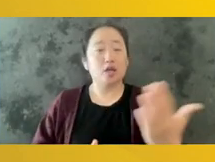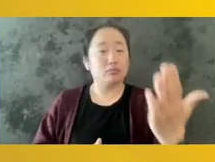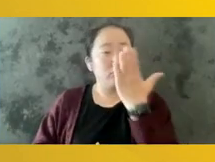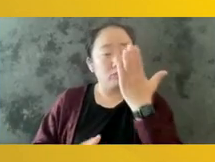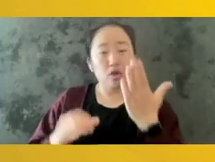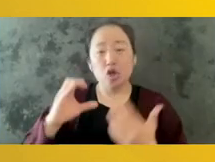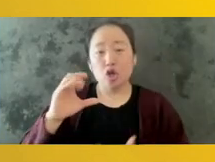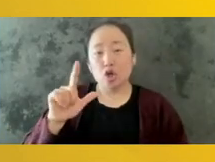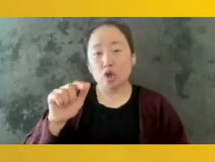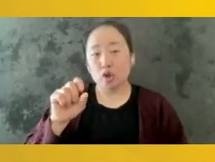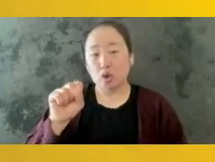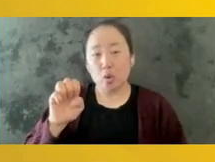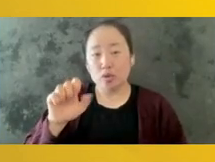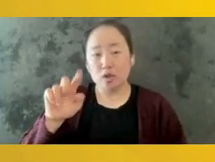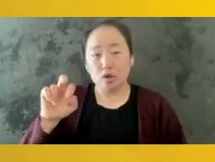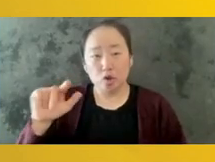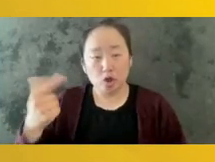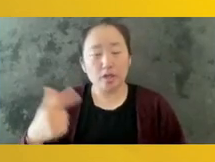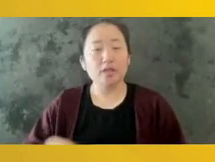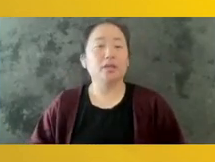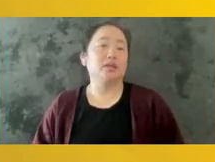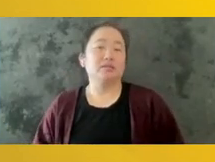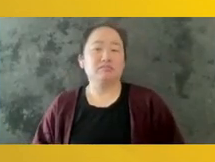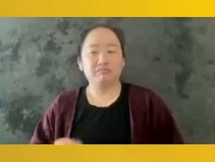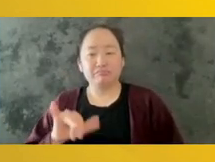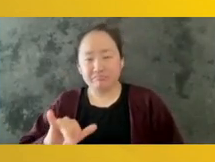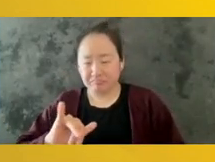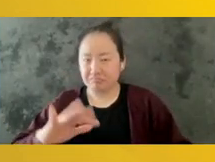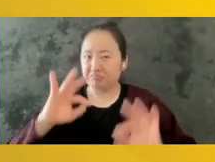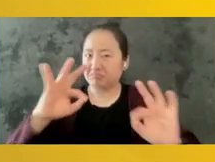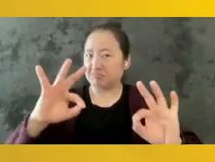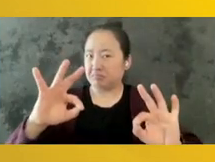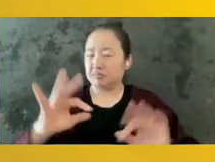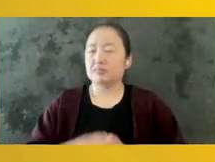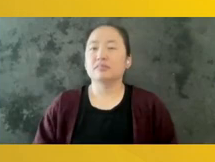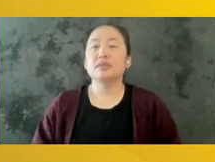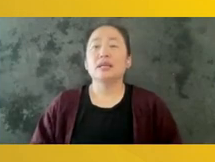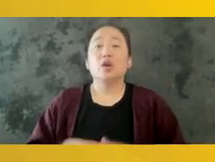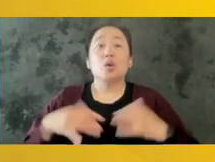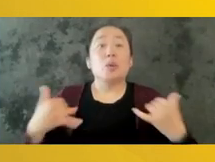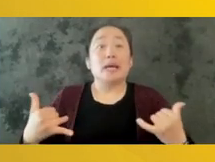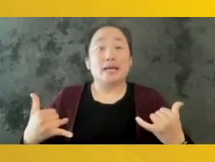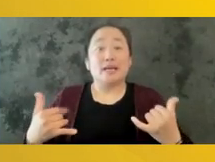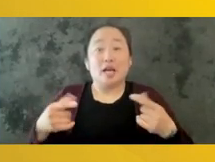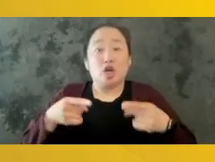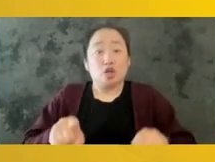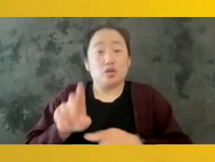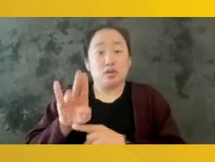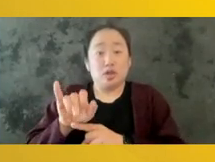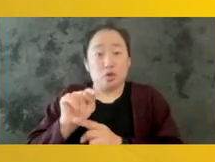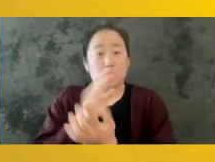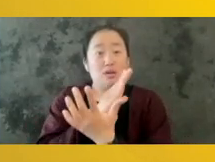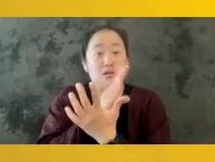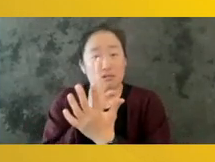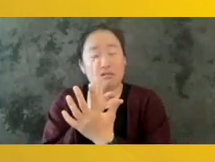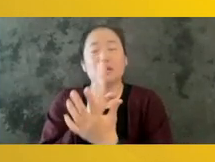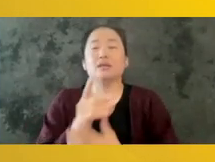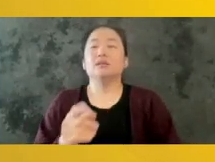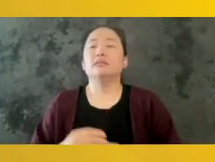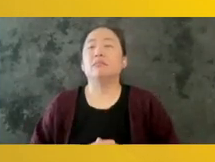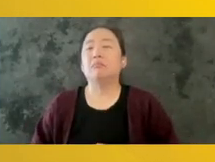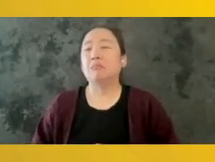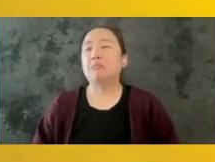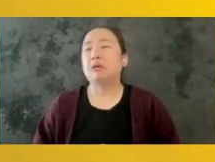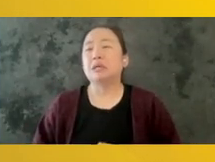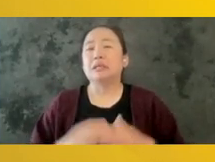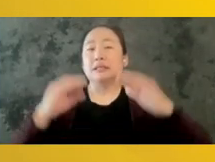point. I also wanted to mention that at this point in the module, the teacher does not necessarily